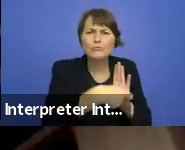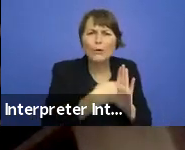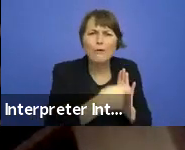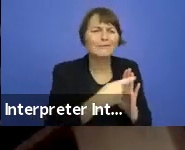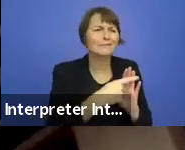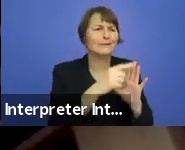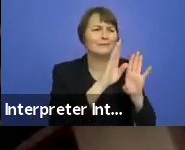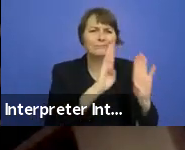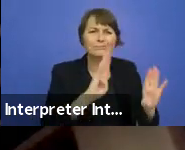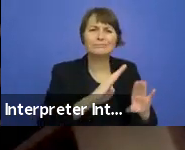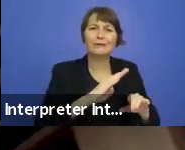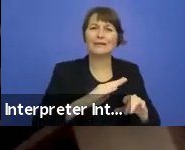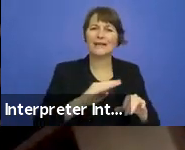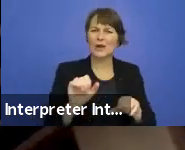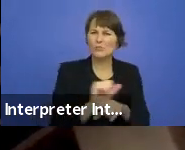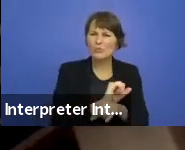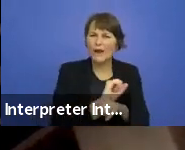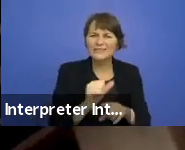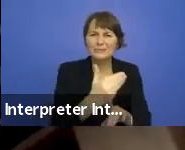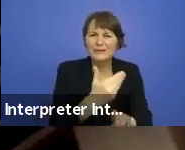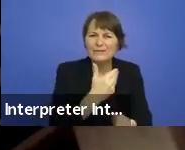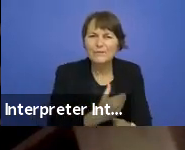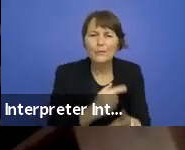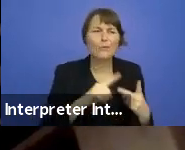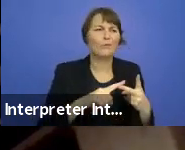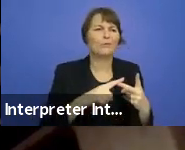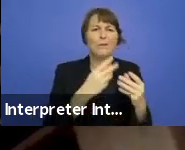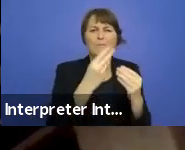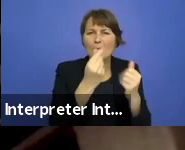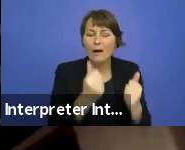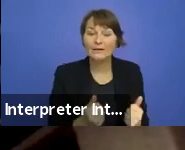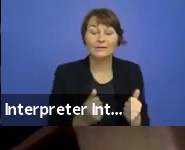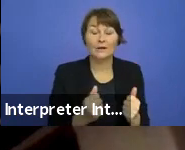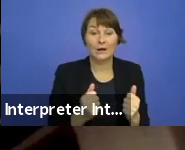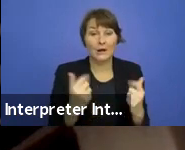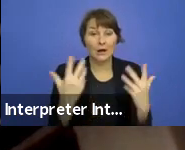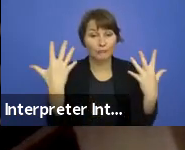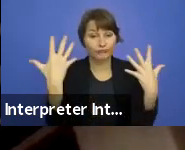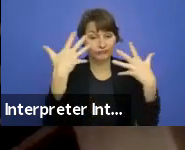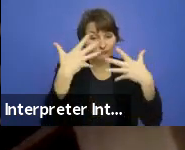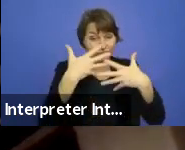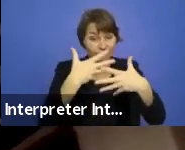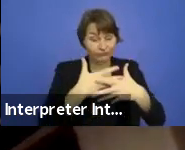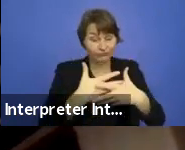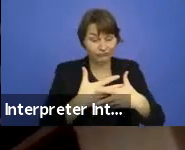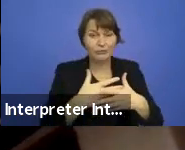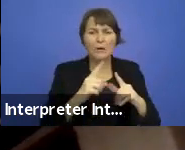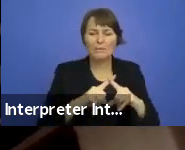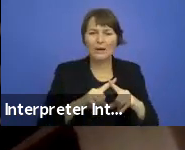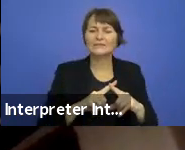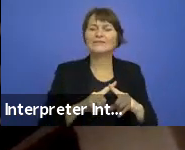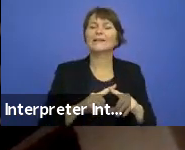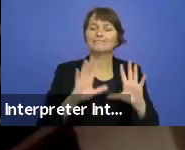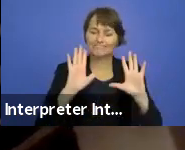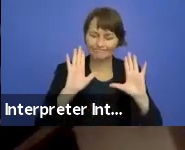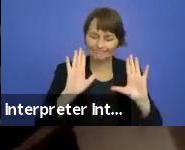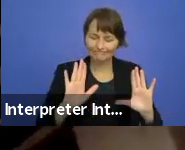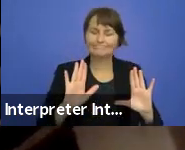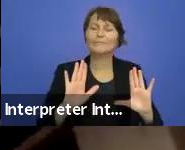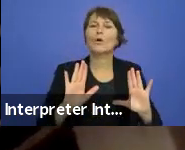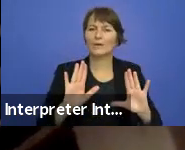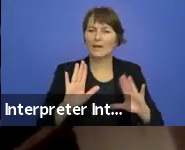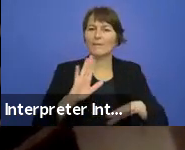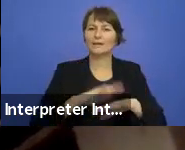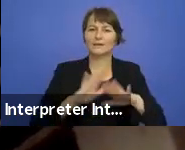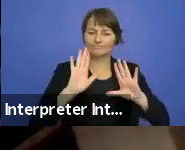-consuming, complex and challenging. Holding space for a multitude of perspectives requires patience and care, and